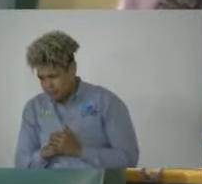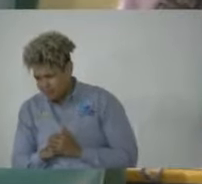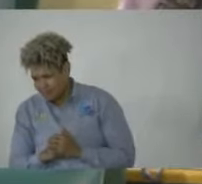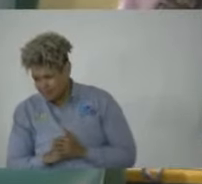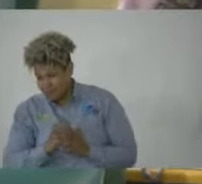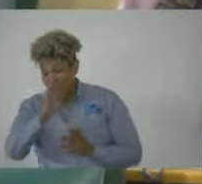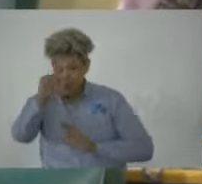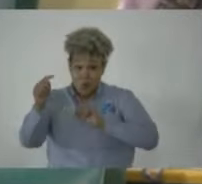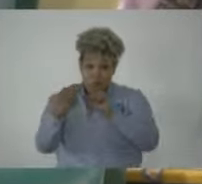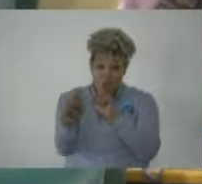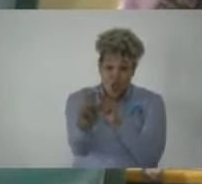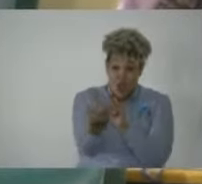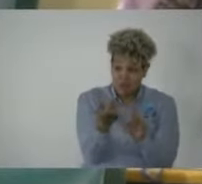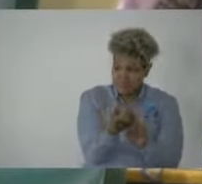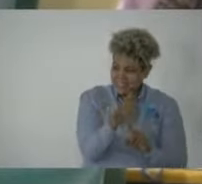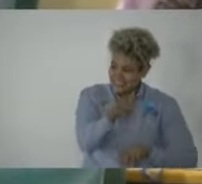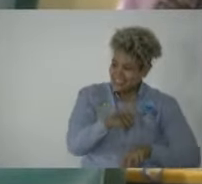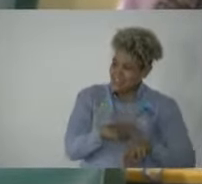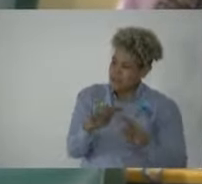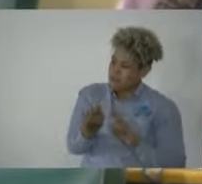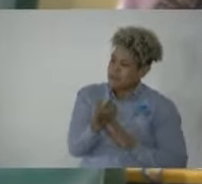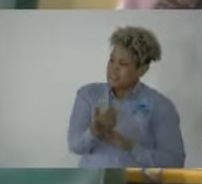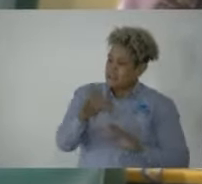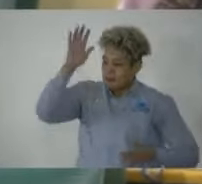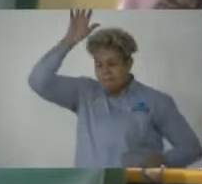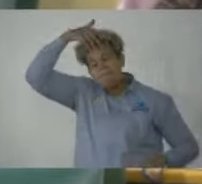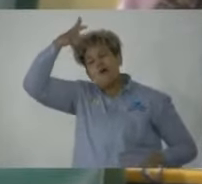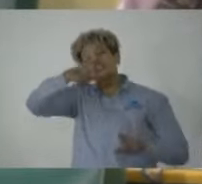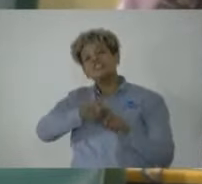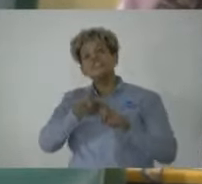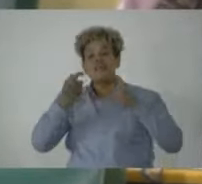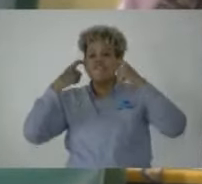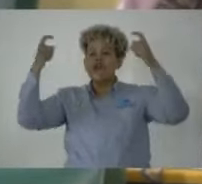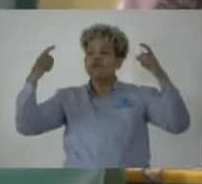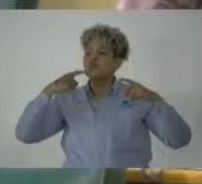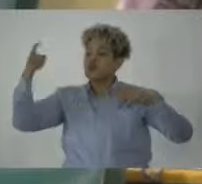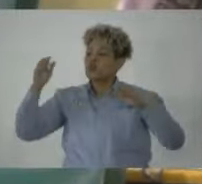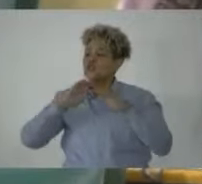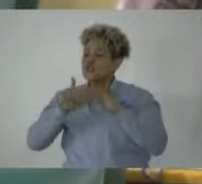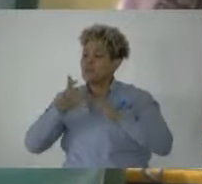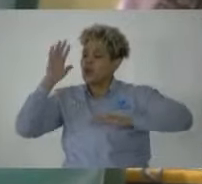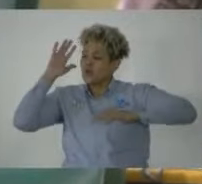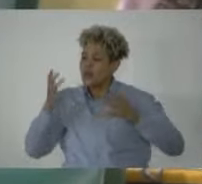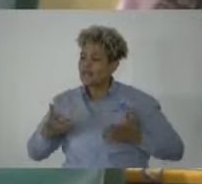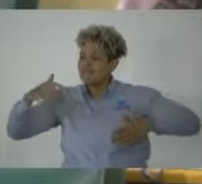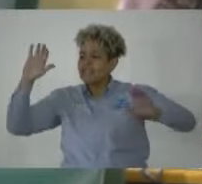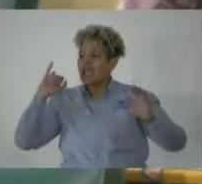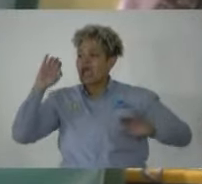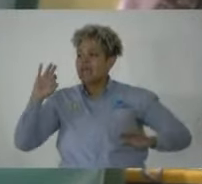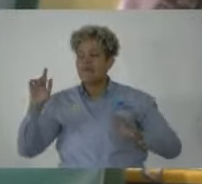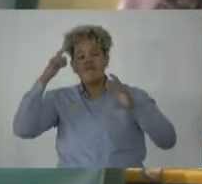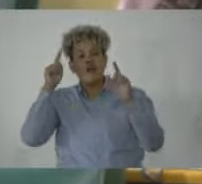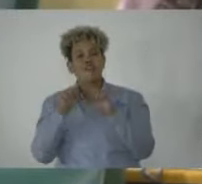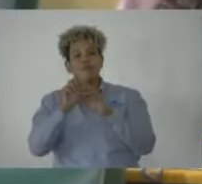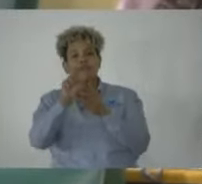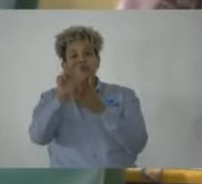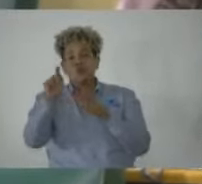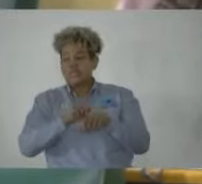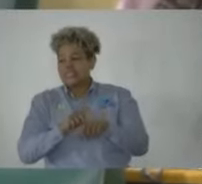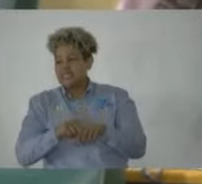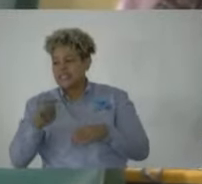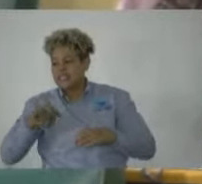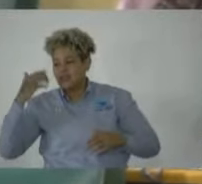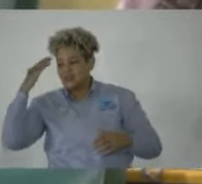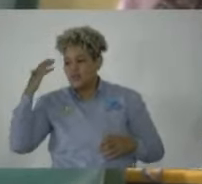When the opposition, then opposition leader Portia Simpson Miller, famously told Jamaica that she'd have concluded an IMF agreement in 2 weeks, well, we know it